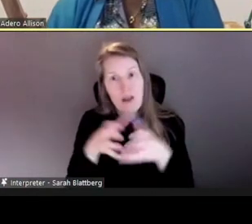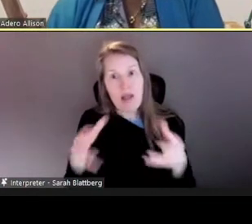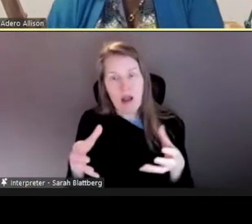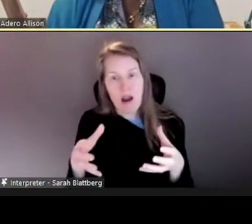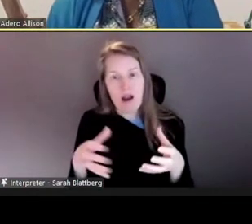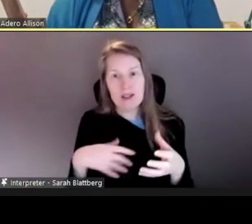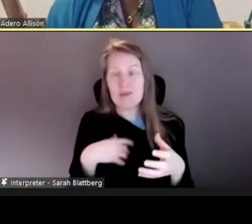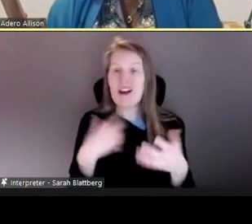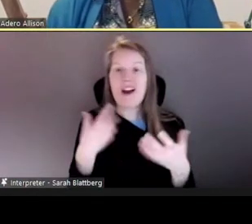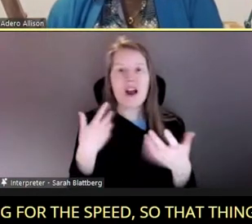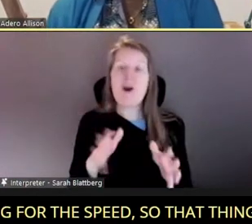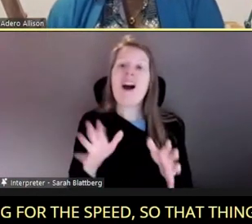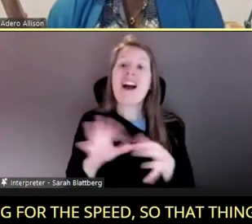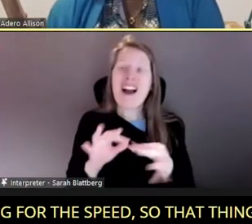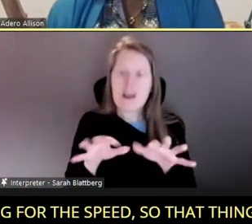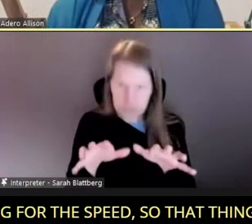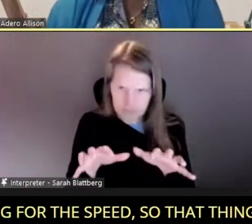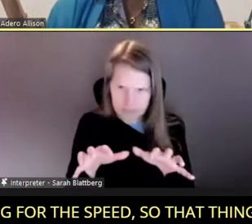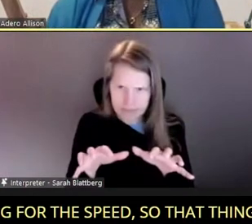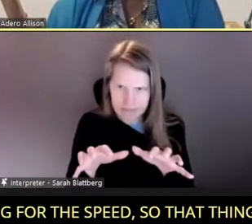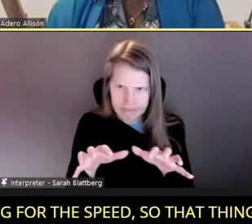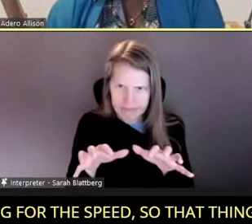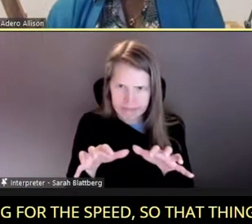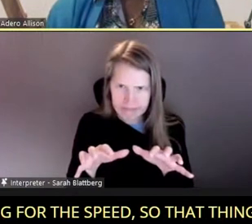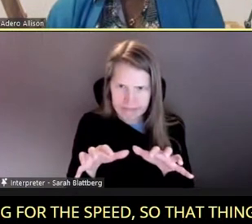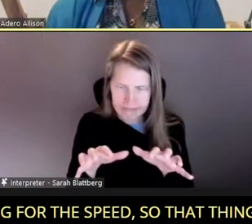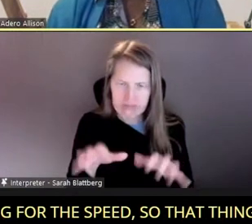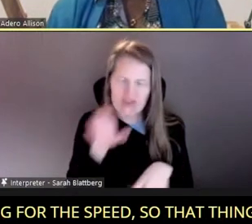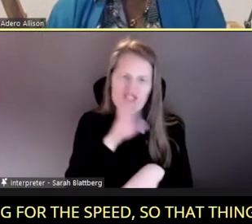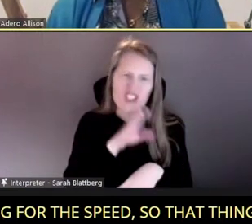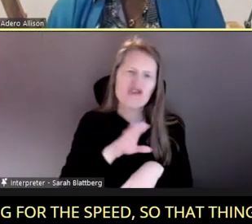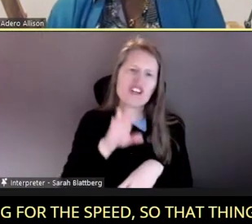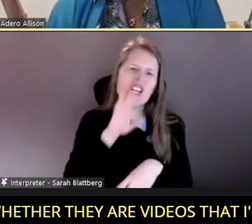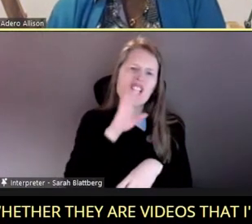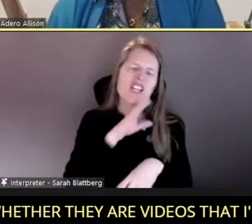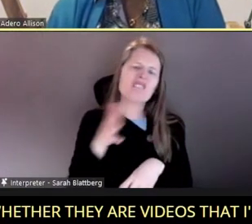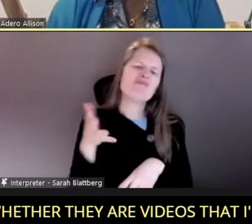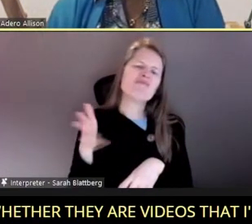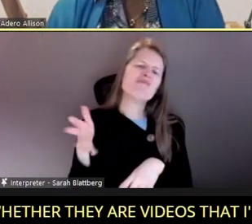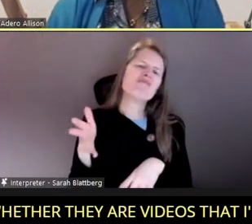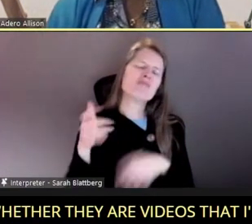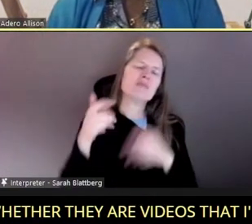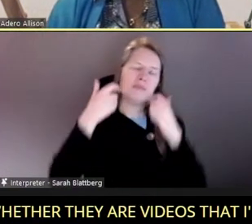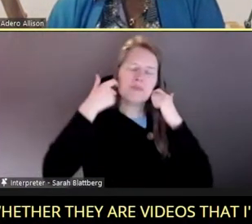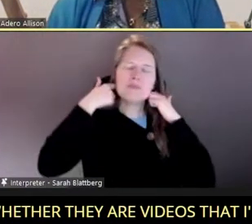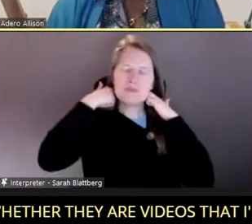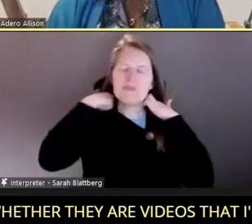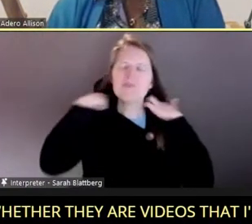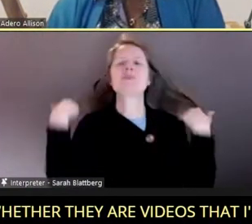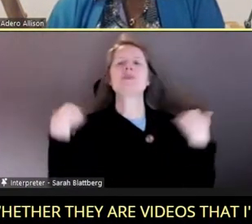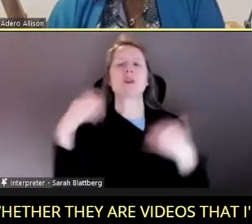it when things freeze in the middle. It's just frustrating. So I'm looking for that.